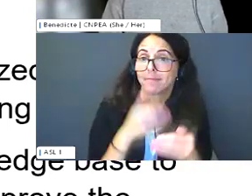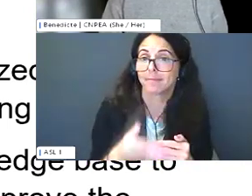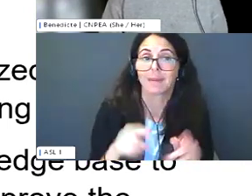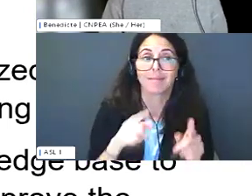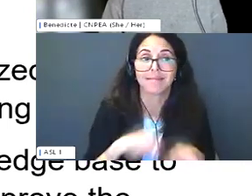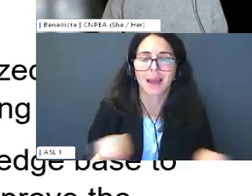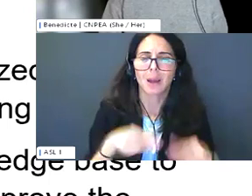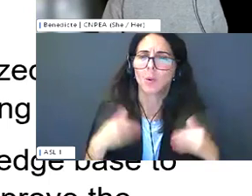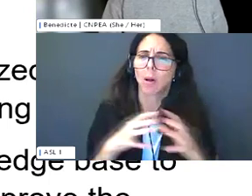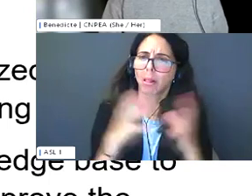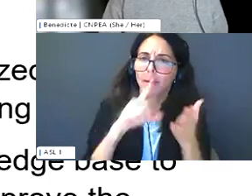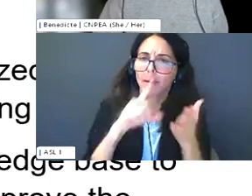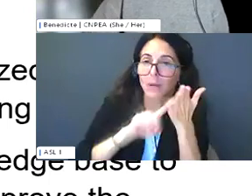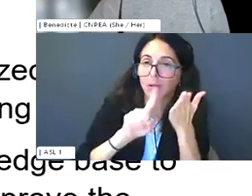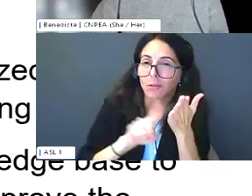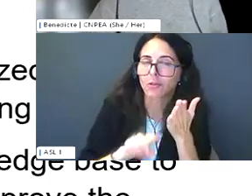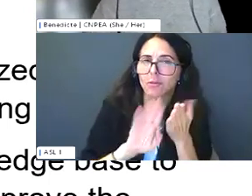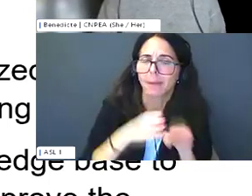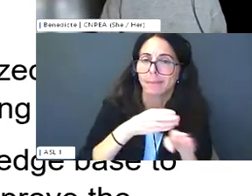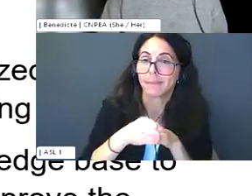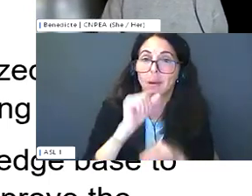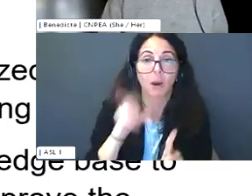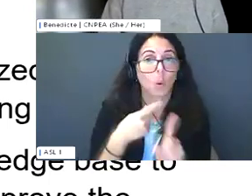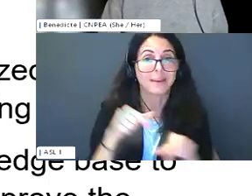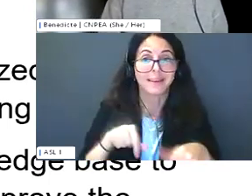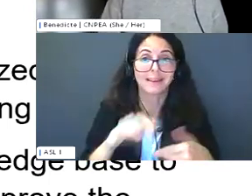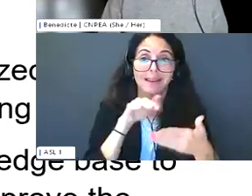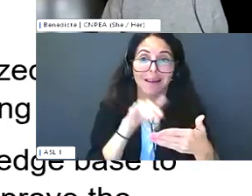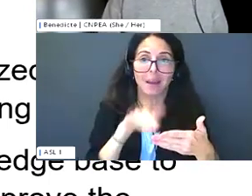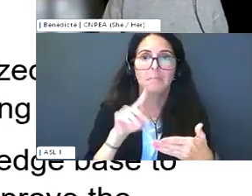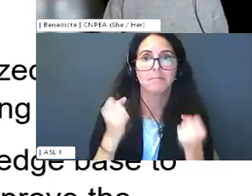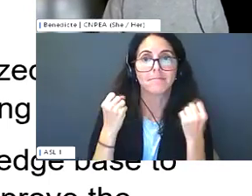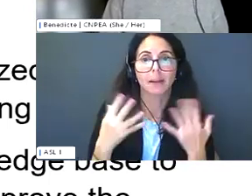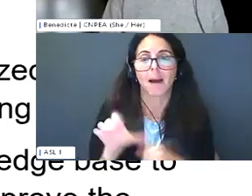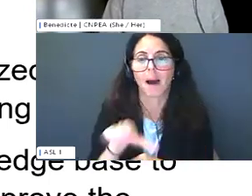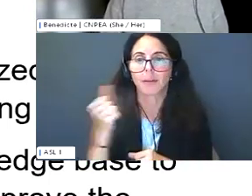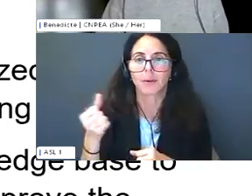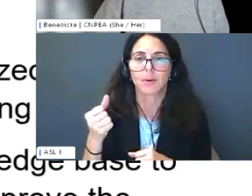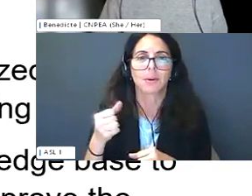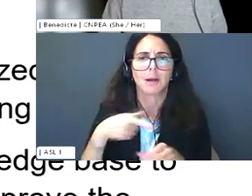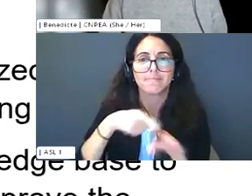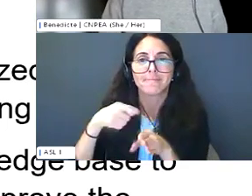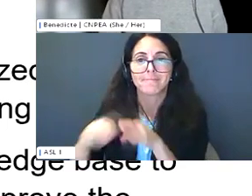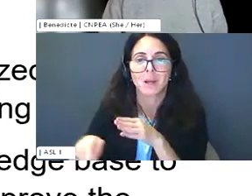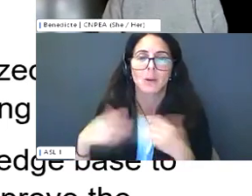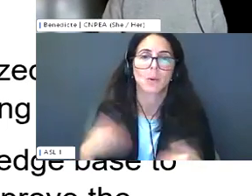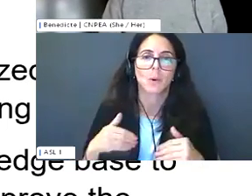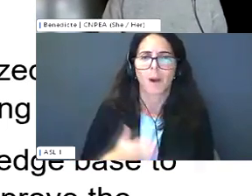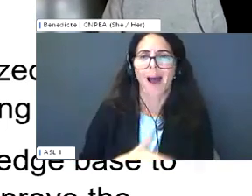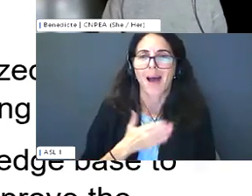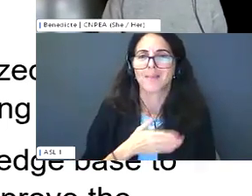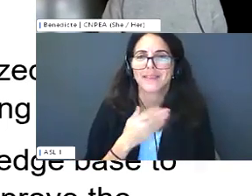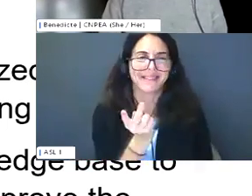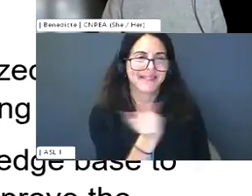of research in this area, not only within this study, but many other areas of work. So we're so pleased to have both of